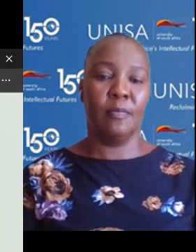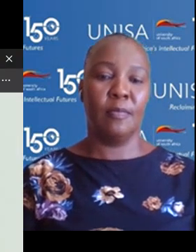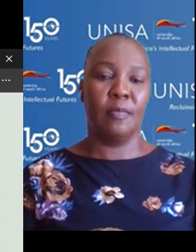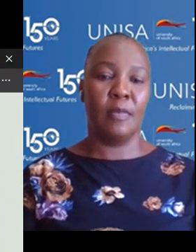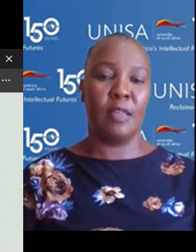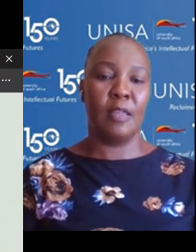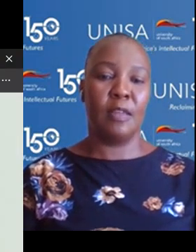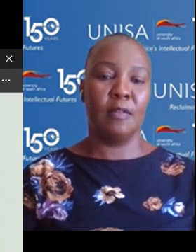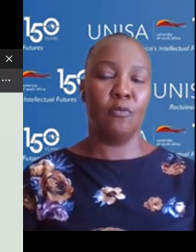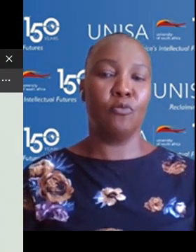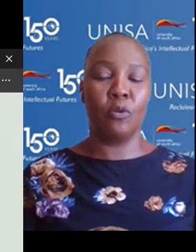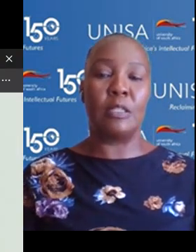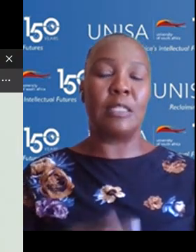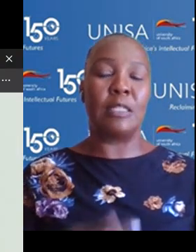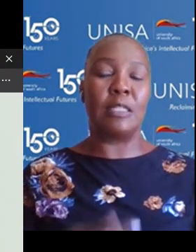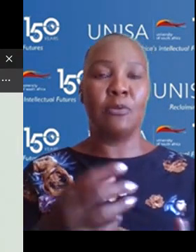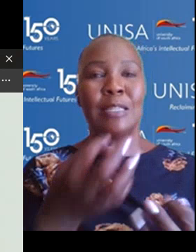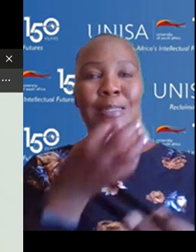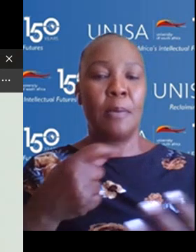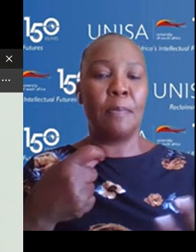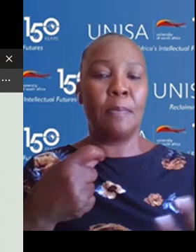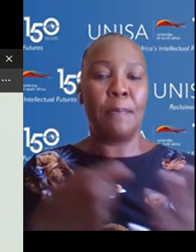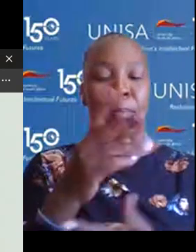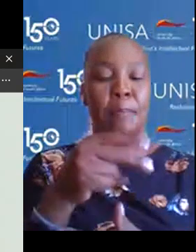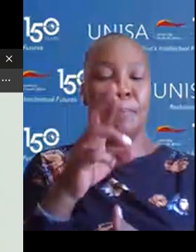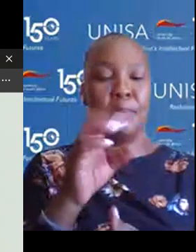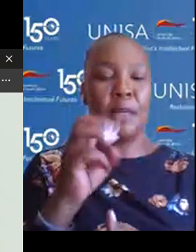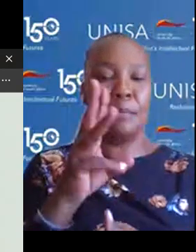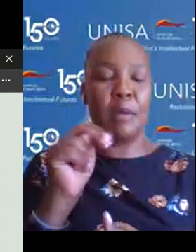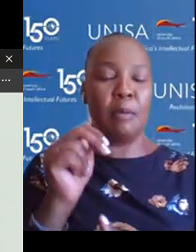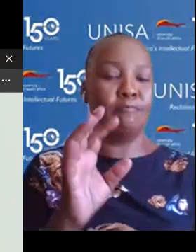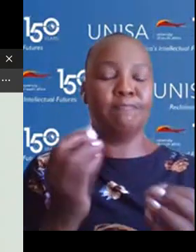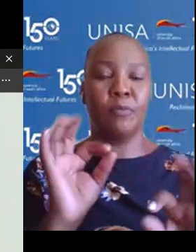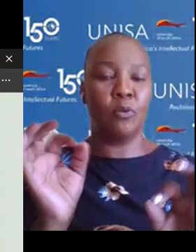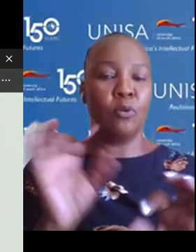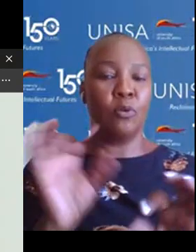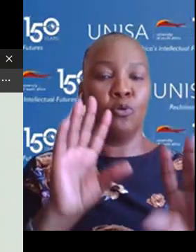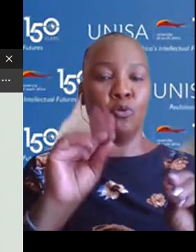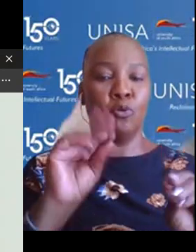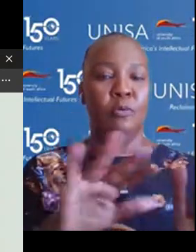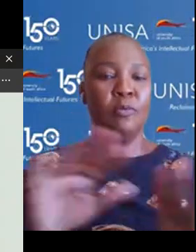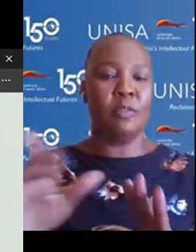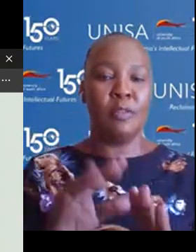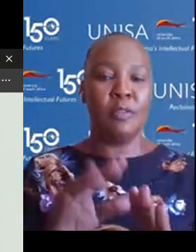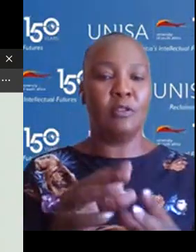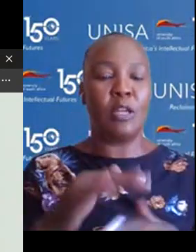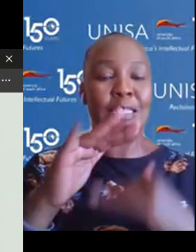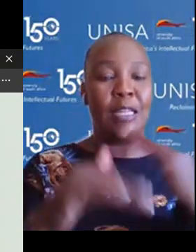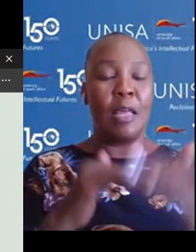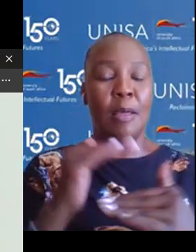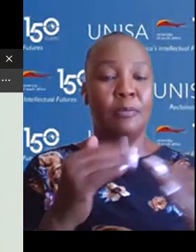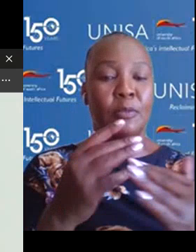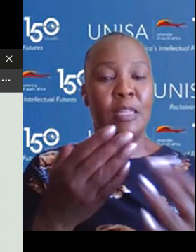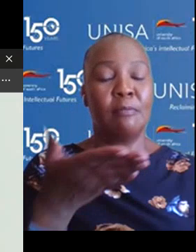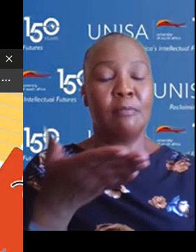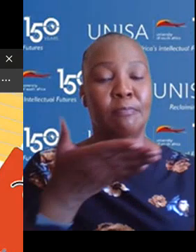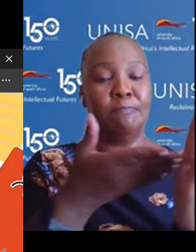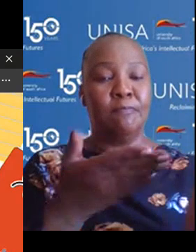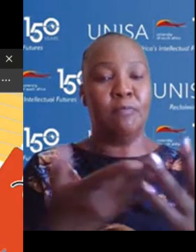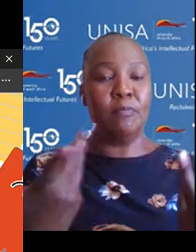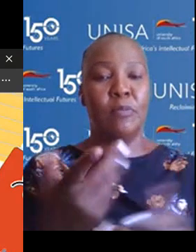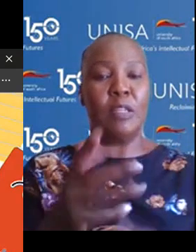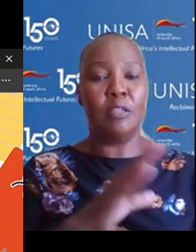any of this. You can do all of this with the free apps that's available that we're going to be using. So you just click, if you